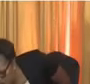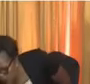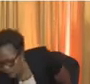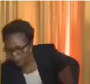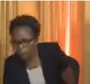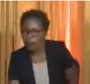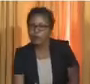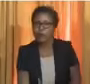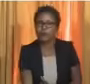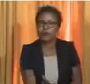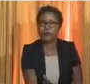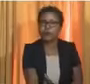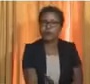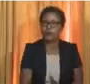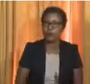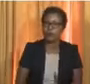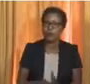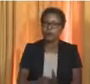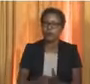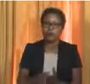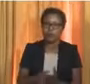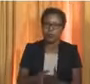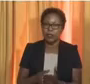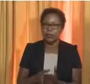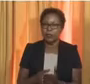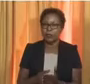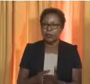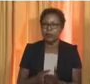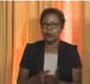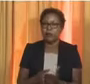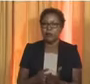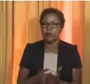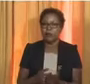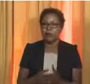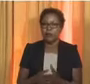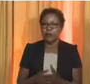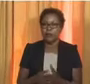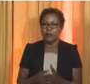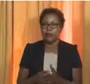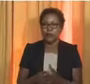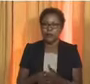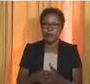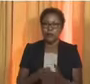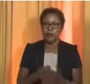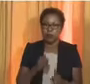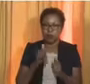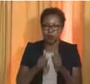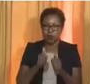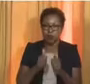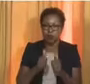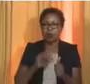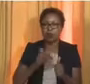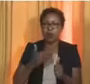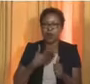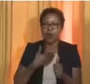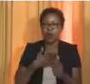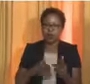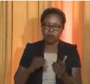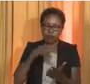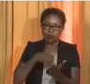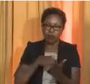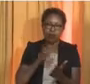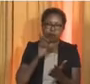on their joint submissions and made oral highlights, which we have captured in